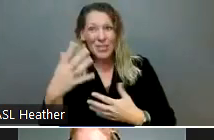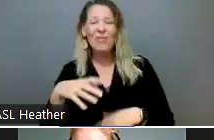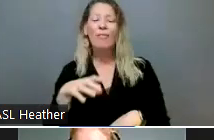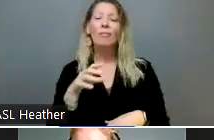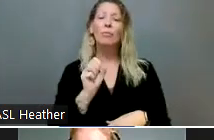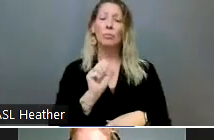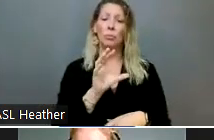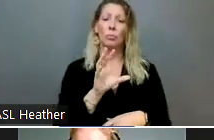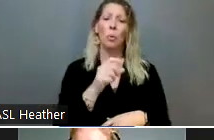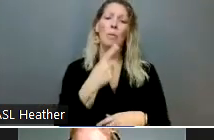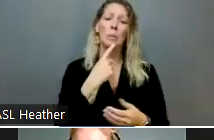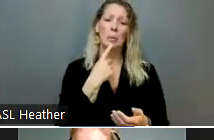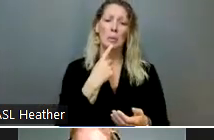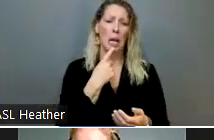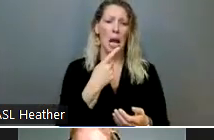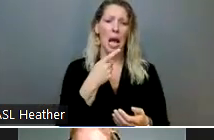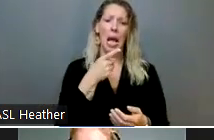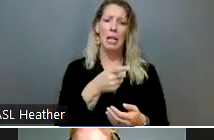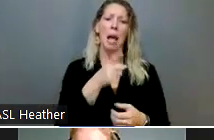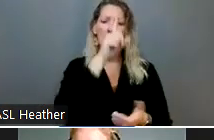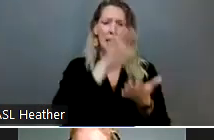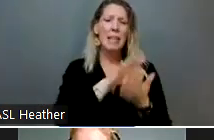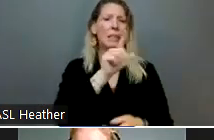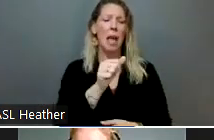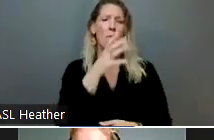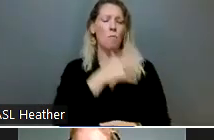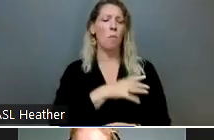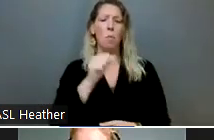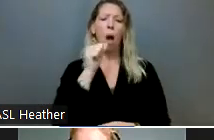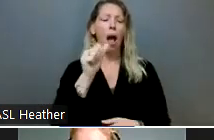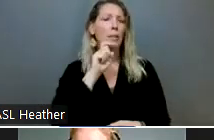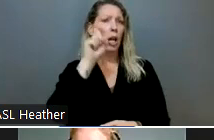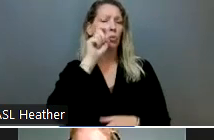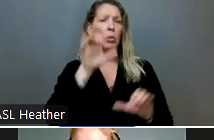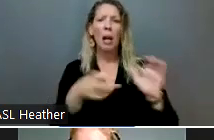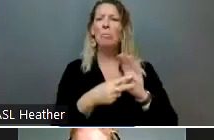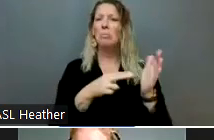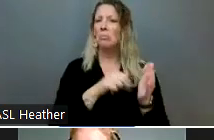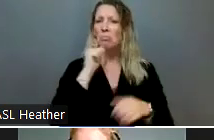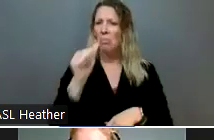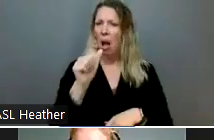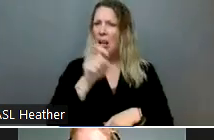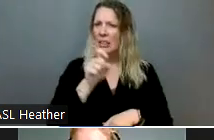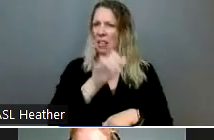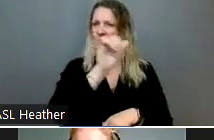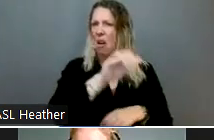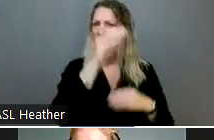women won't be sexually active and therefore they won't need reliable sexual health and reproductive